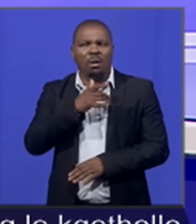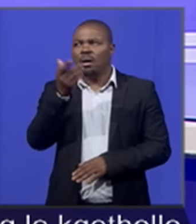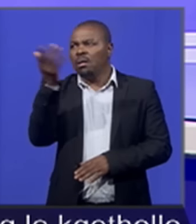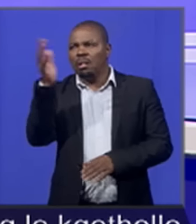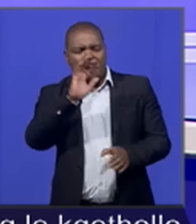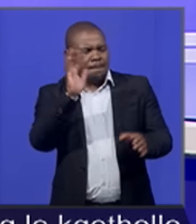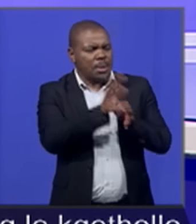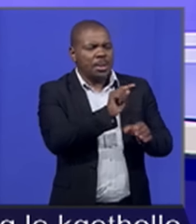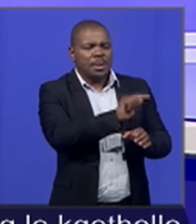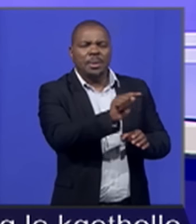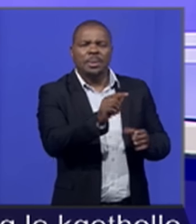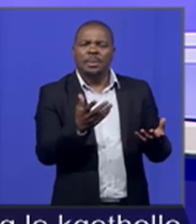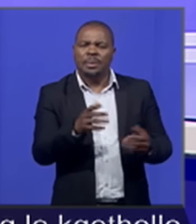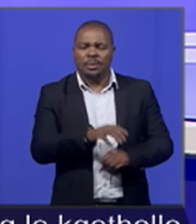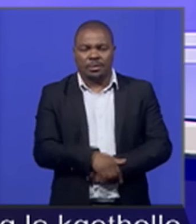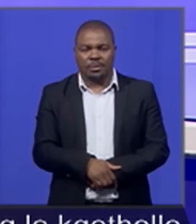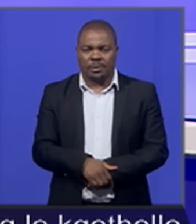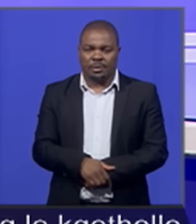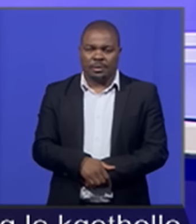ba bona.